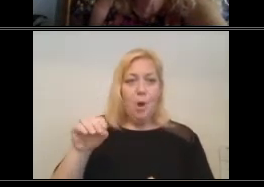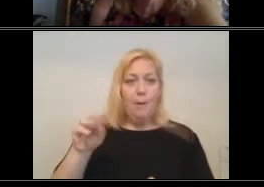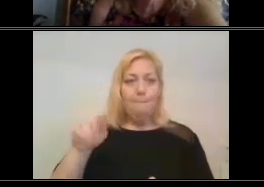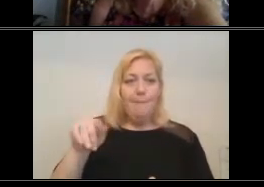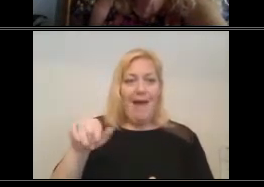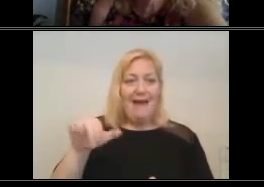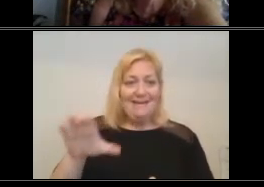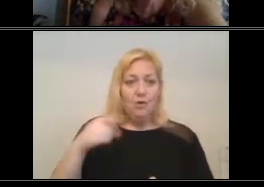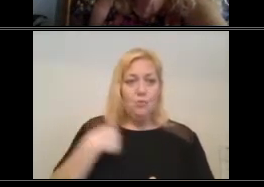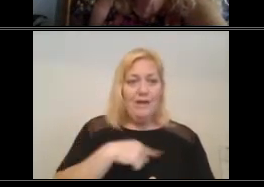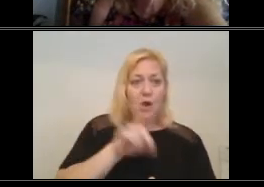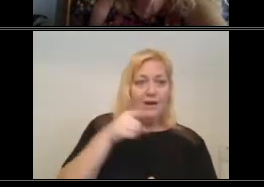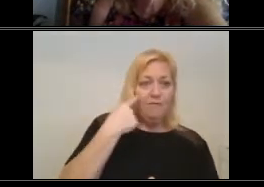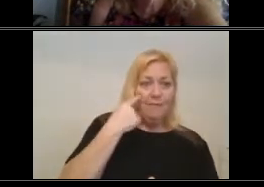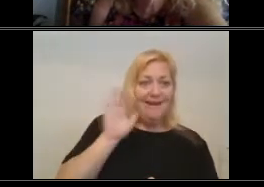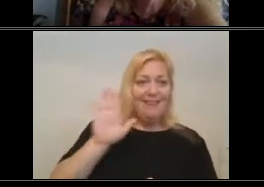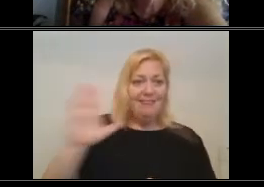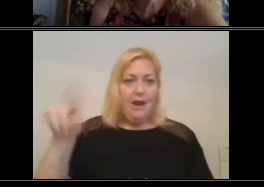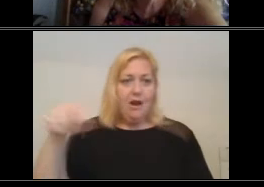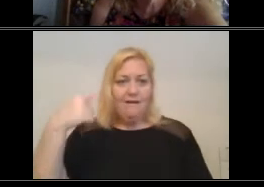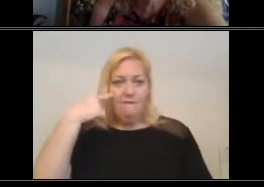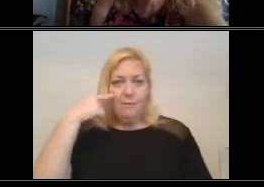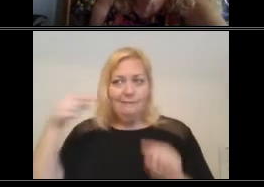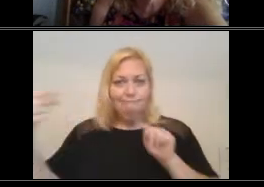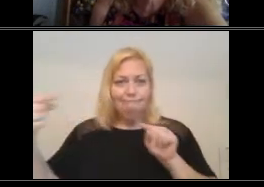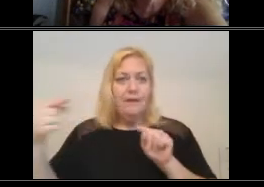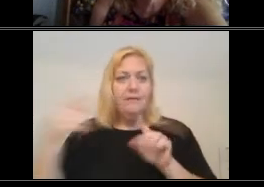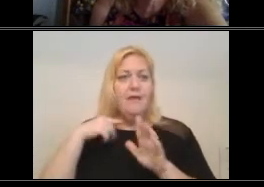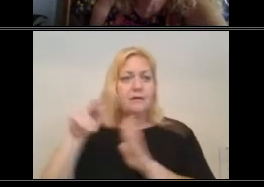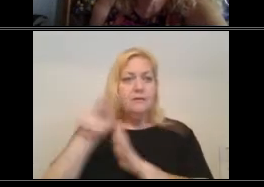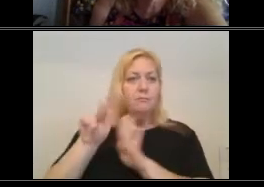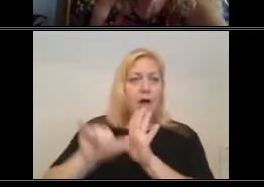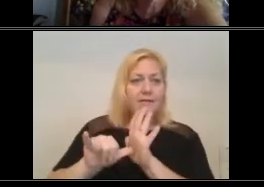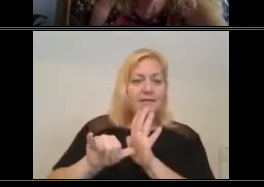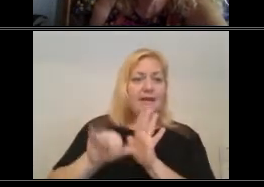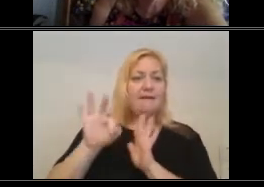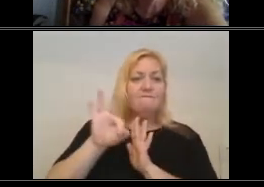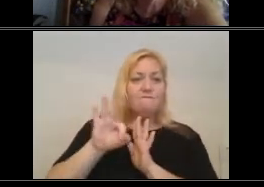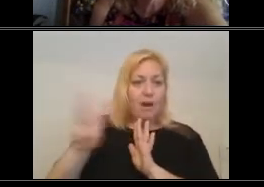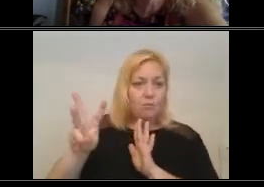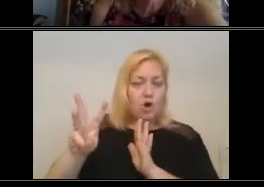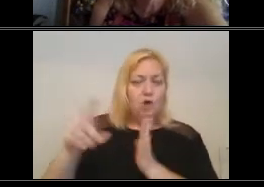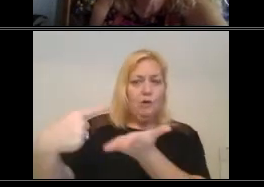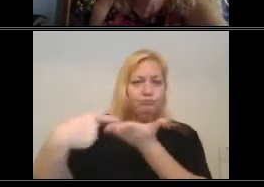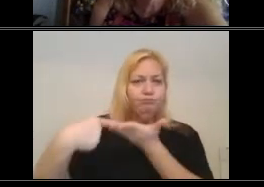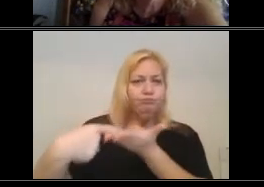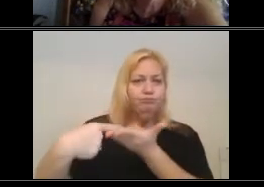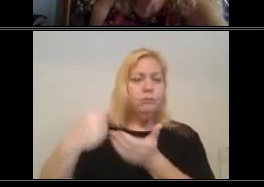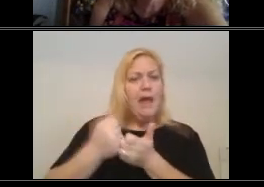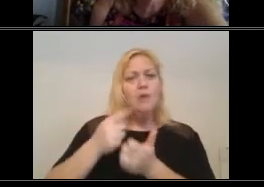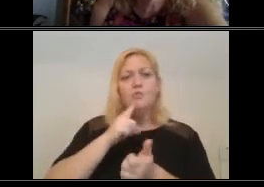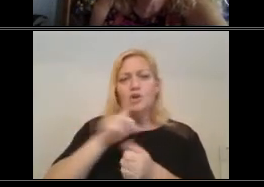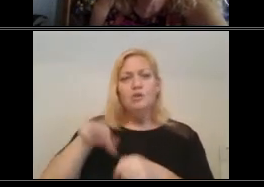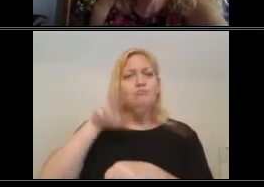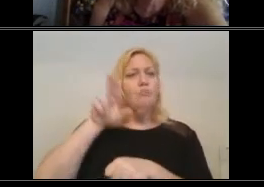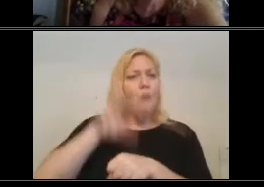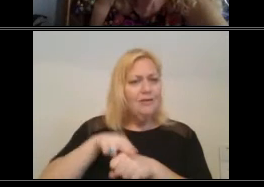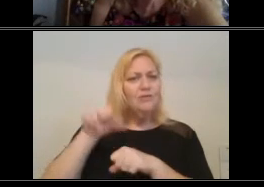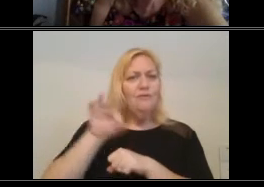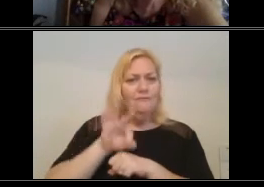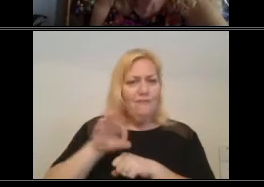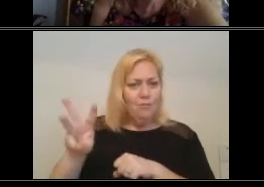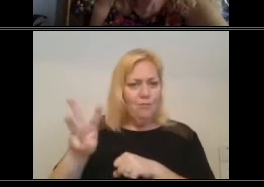council of governments, and then developed a policy and framework and a practical framework, because one of the key